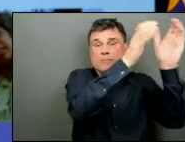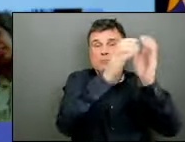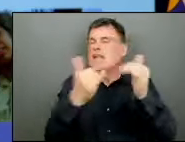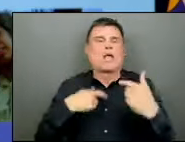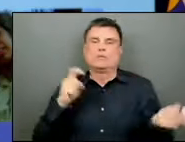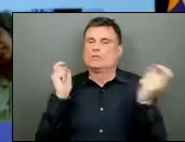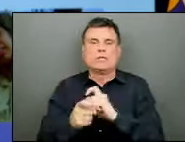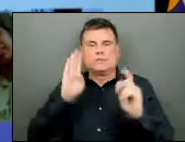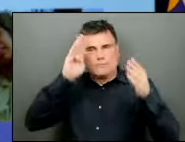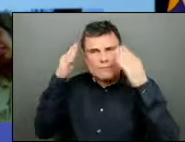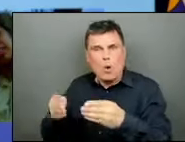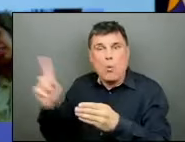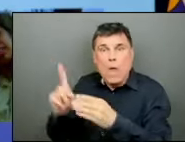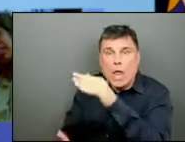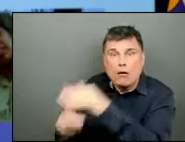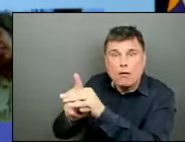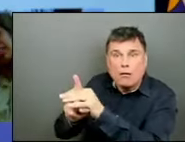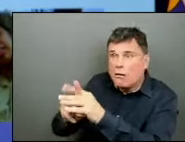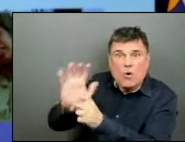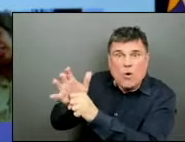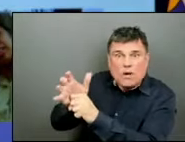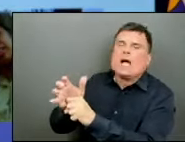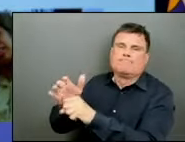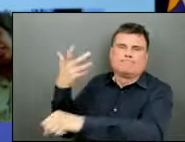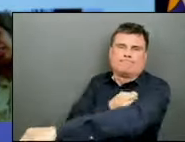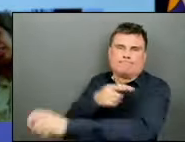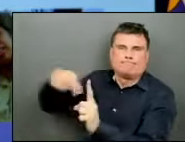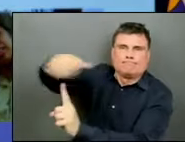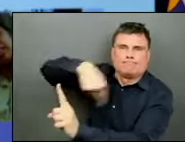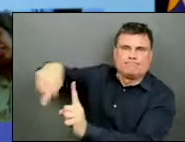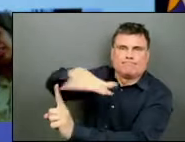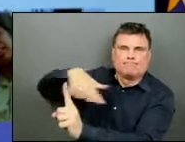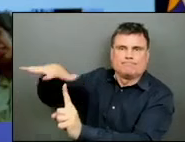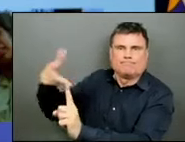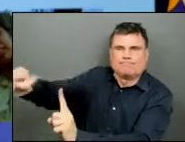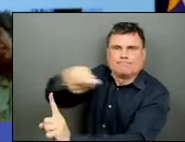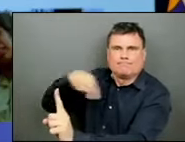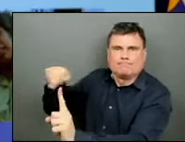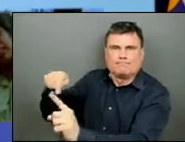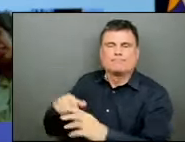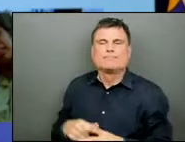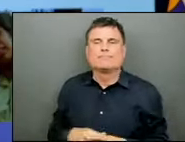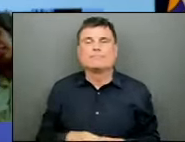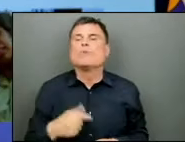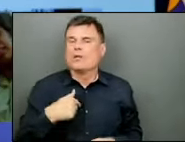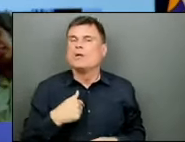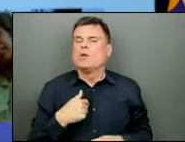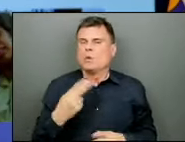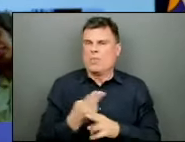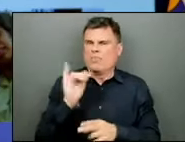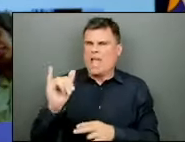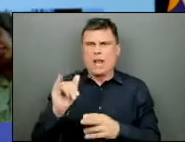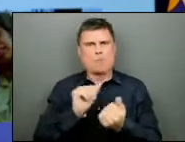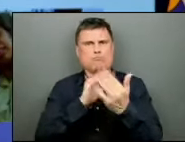areas where we can stem the increase of the case count. And we've been using all of those tools as well as the circuit breaker public health orders